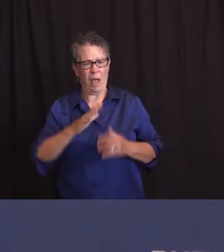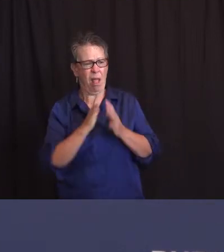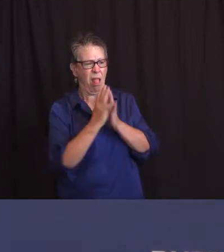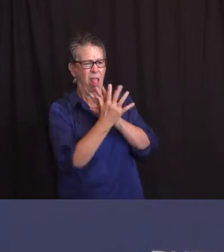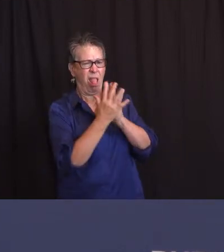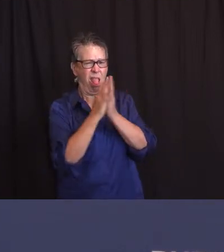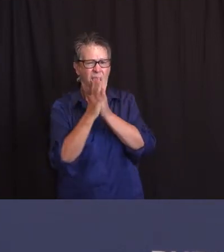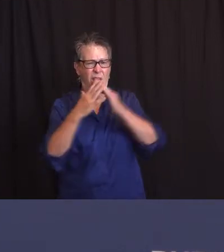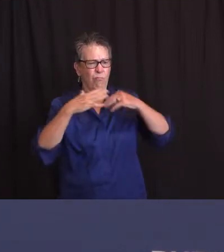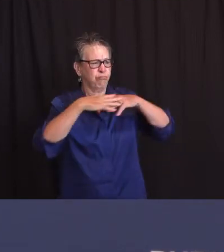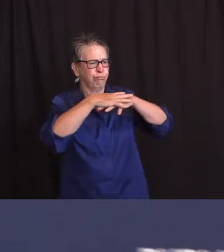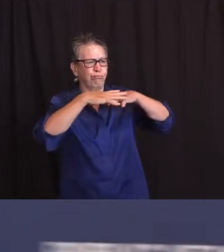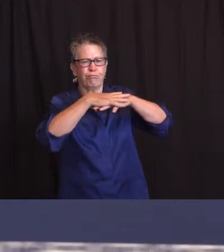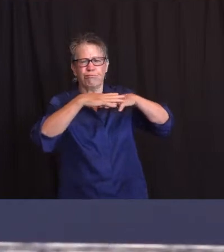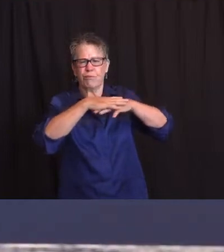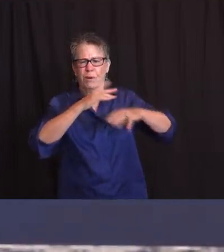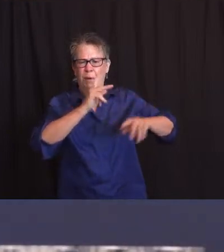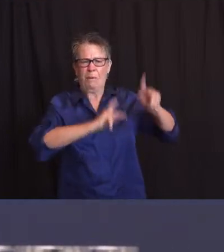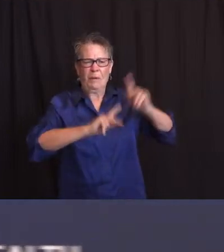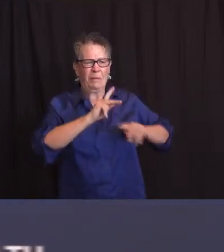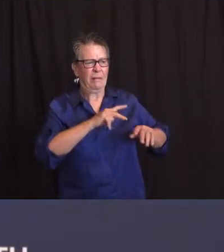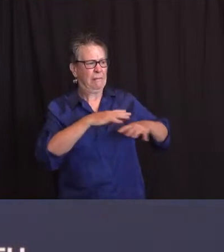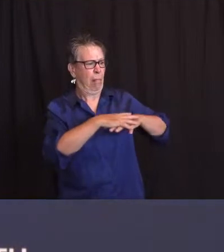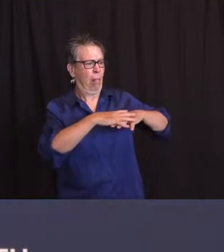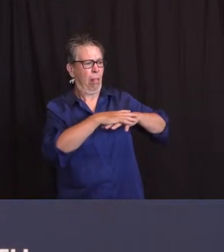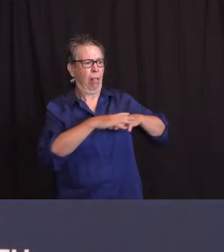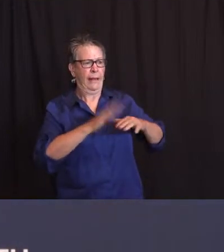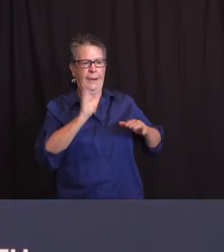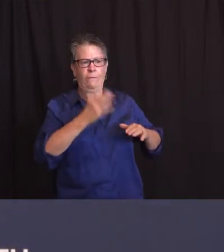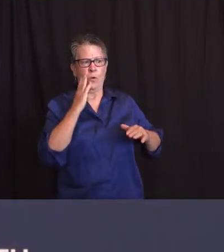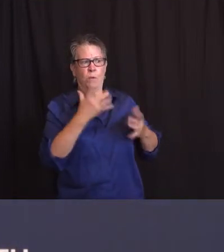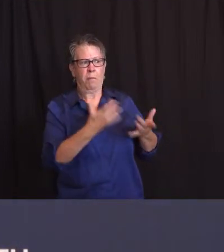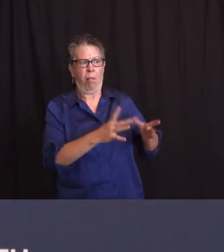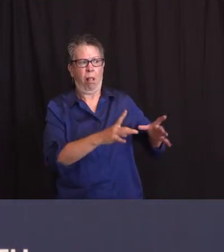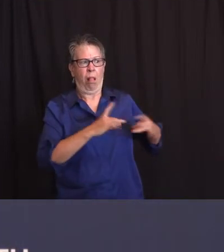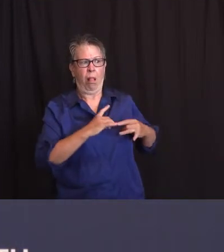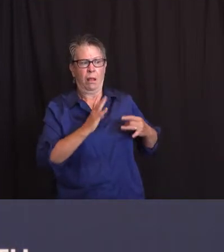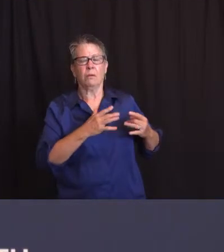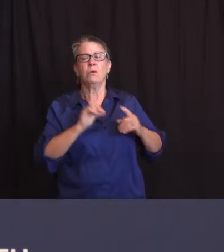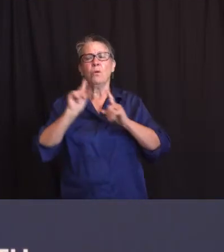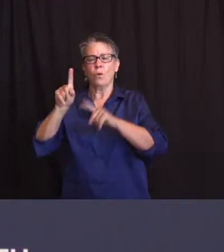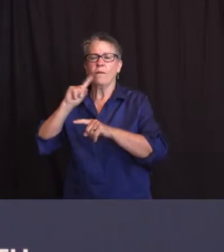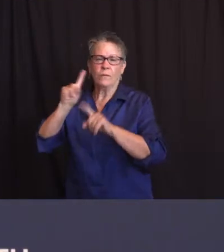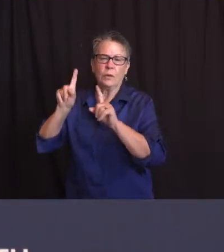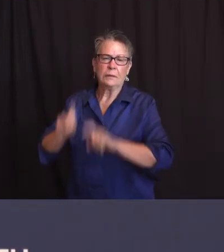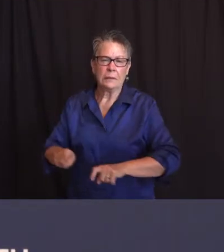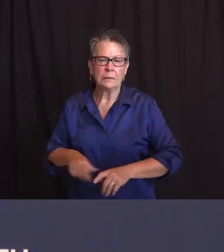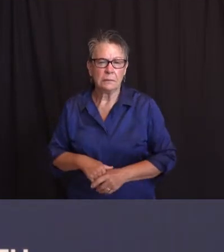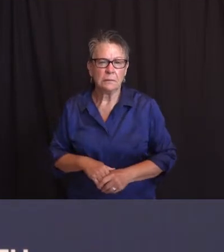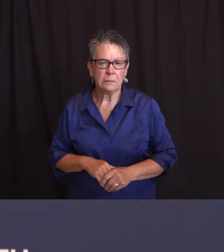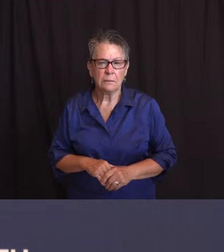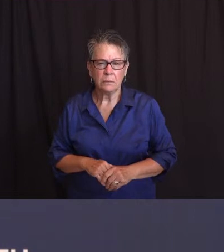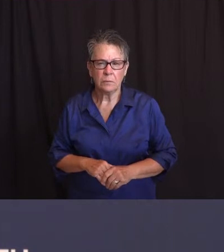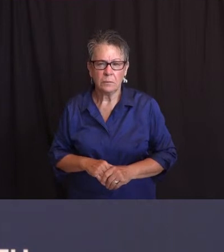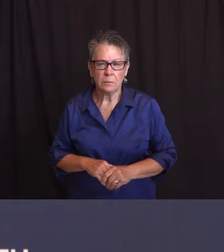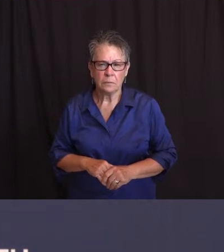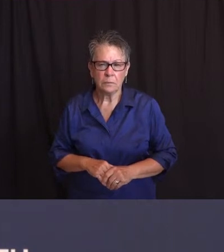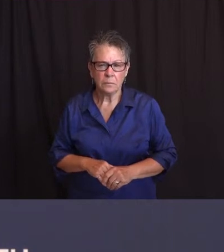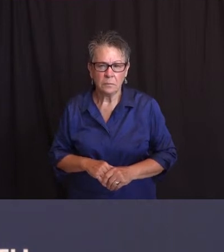anybody else. And again, in my own case, that's why I'm doing it. It's just because I was out there a lot this over the past number of